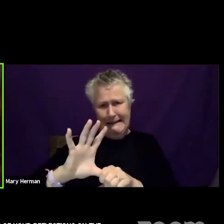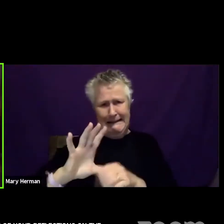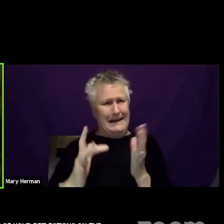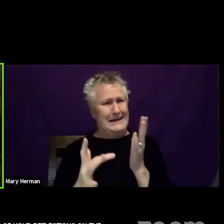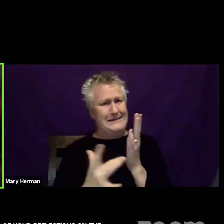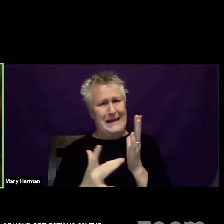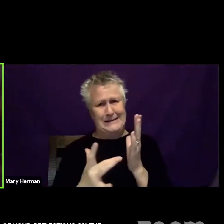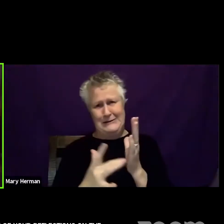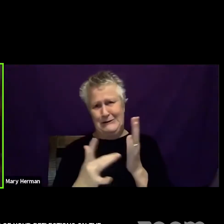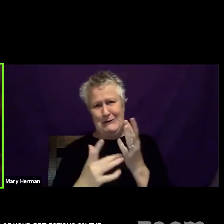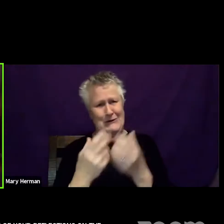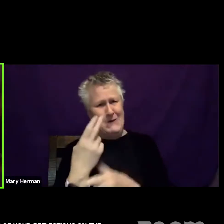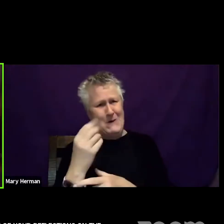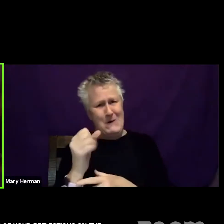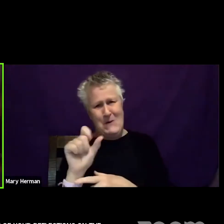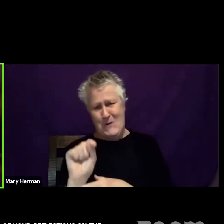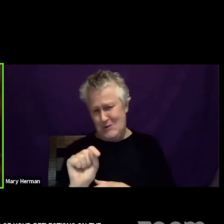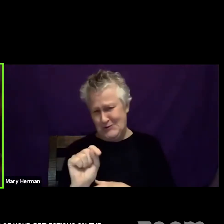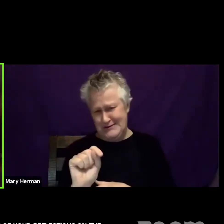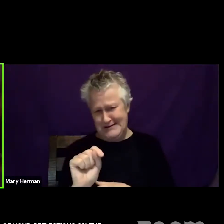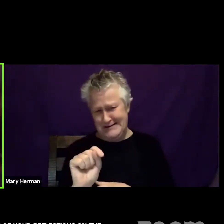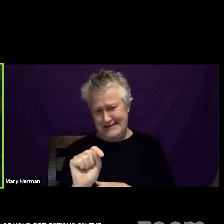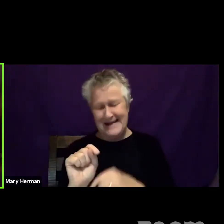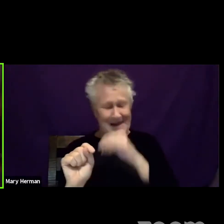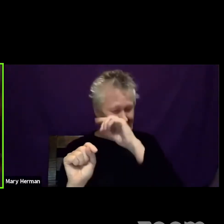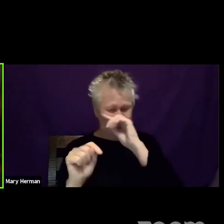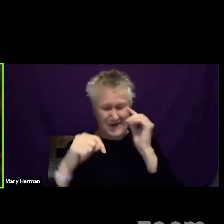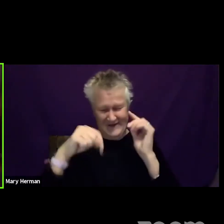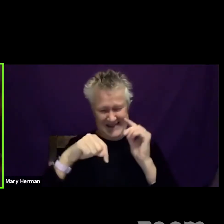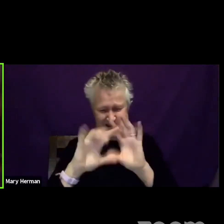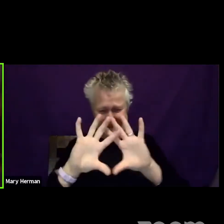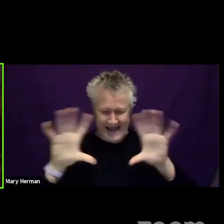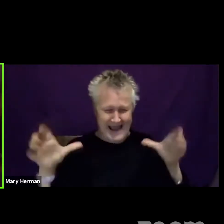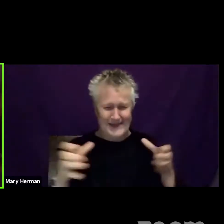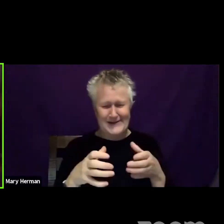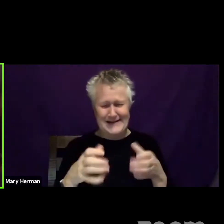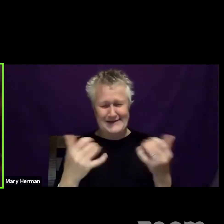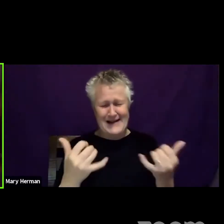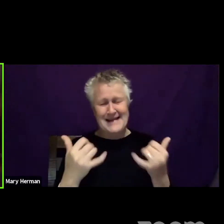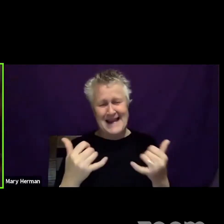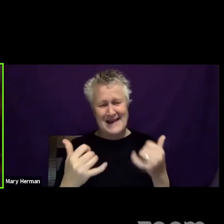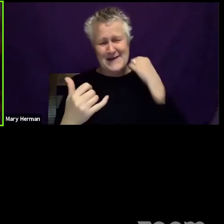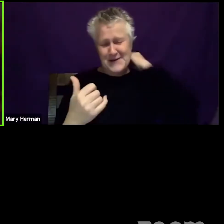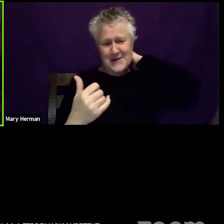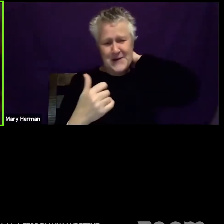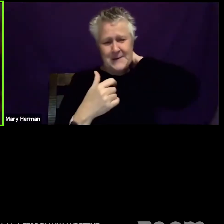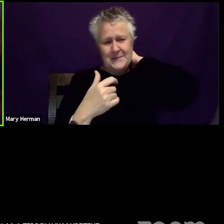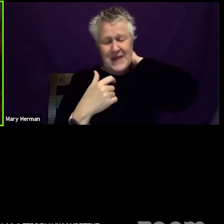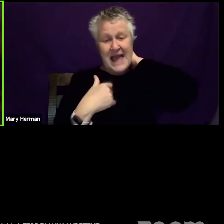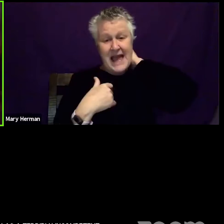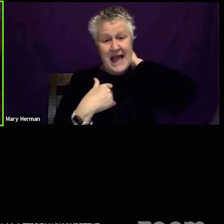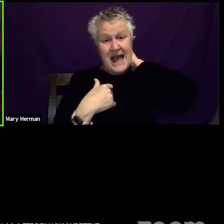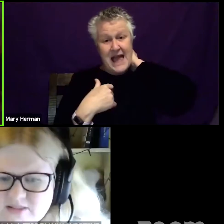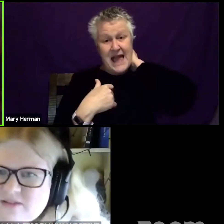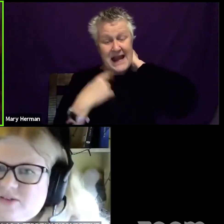of the gathering right now, and I think in order to permit you.